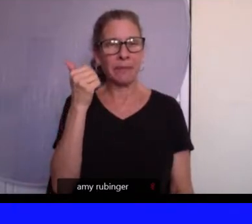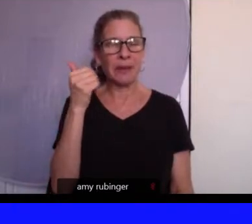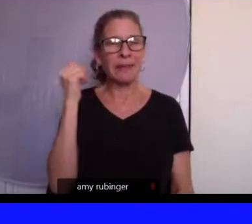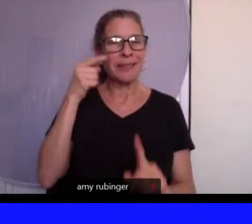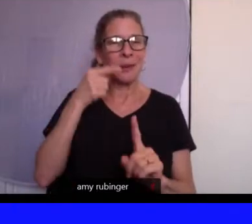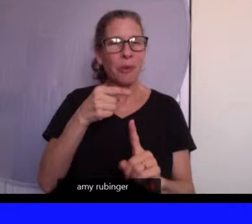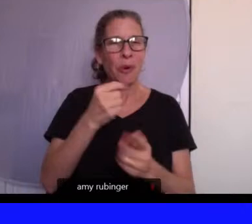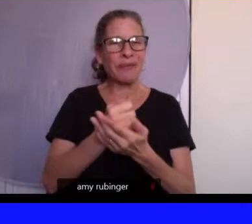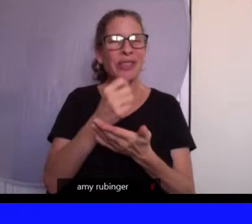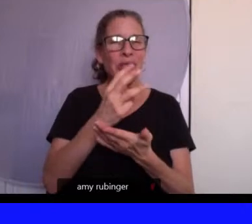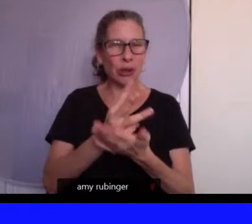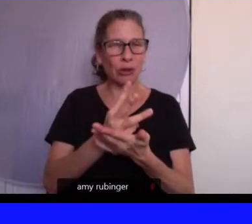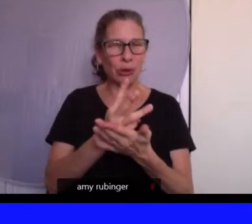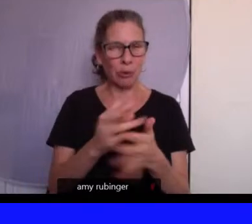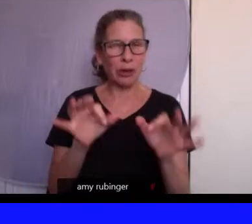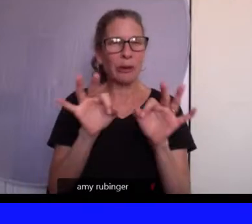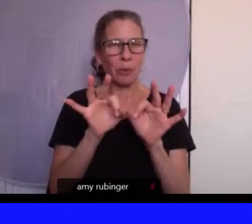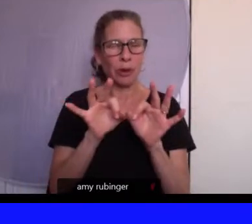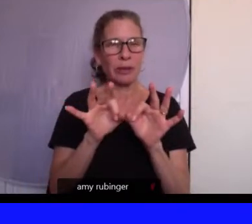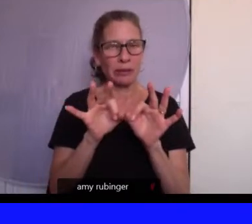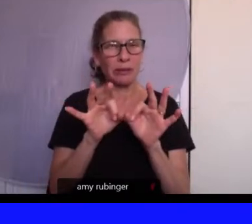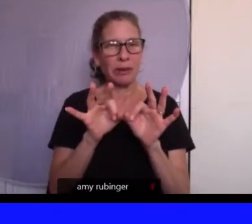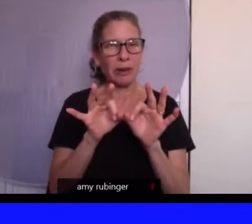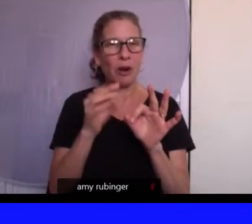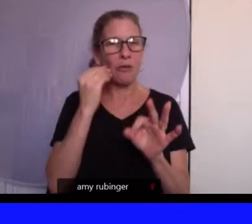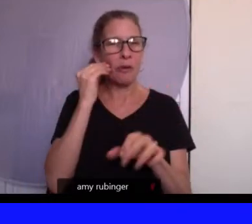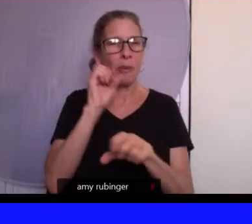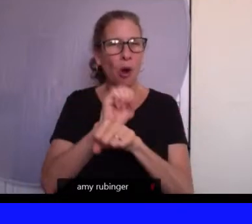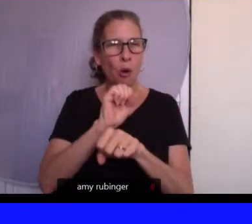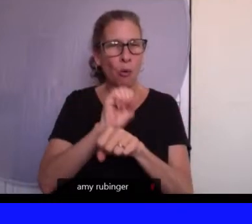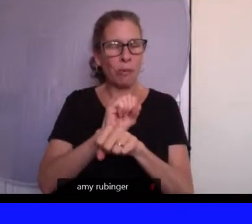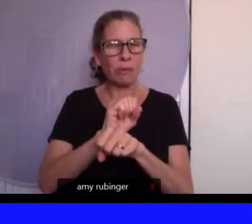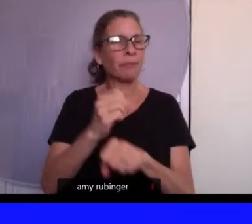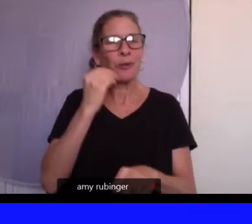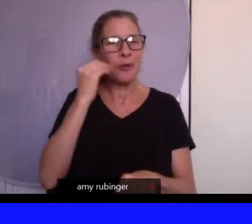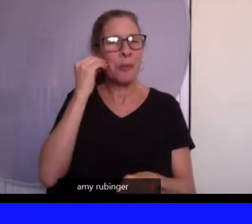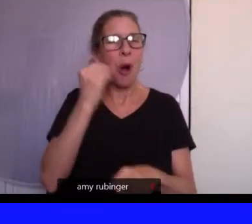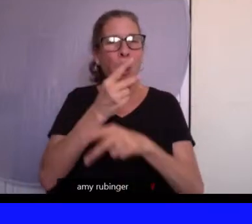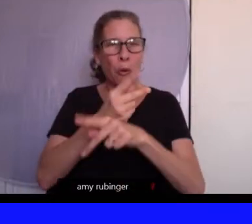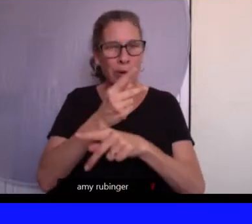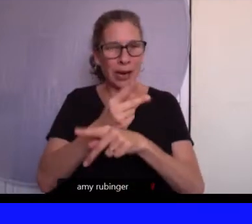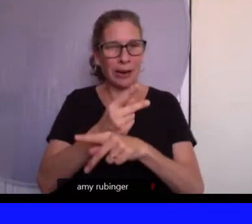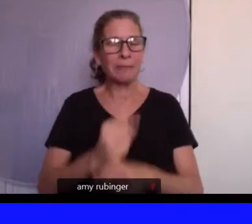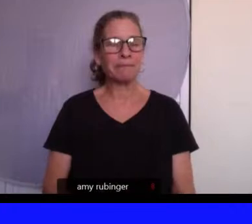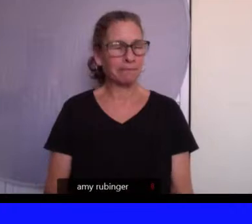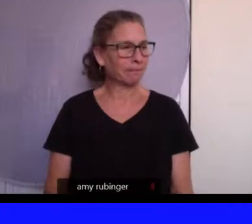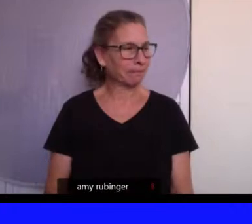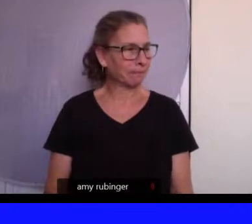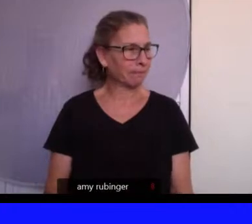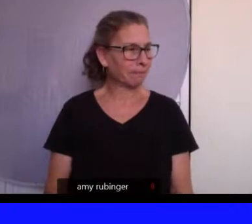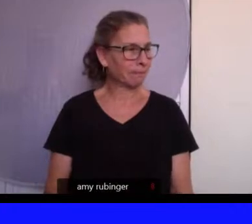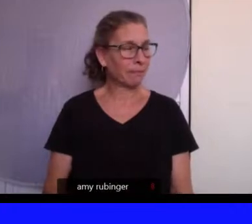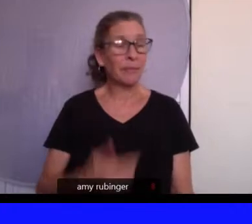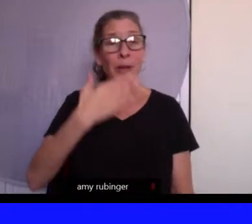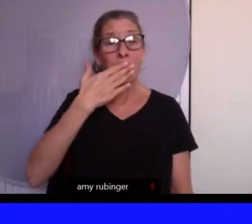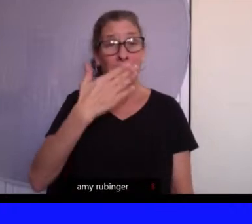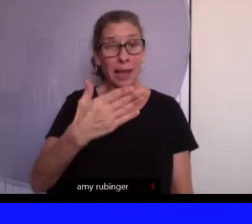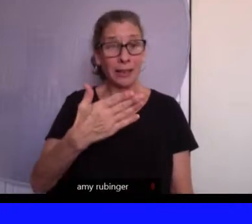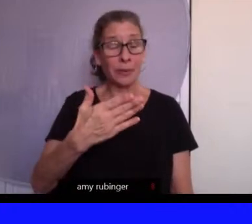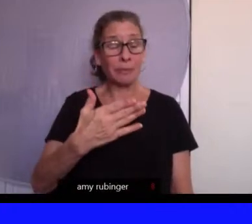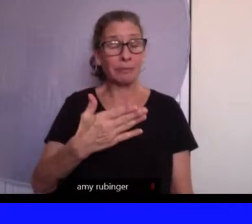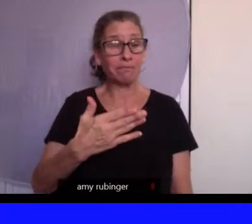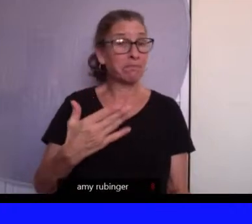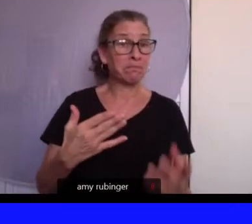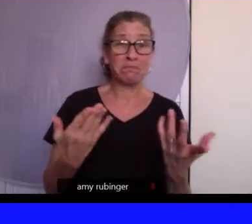Thank you. Thank you. Thank you so much. Thank you. Thanks, David. Yeah,